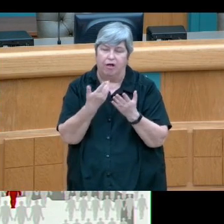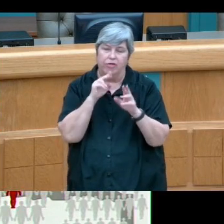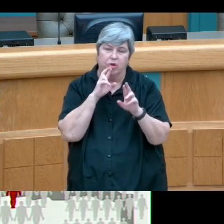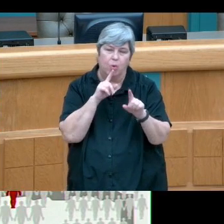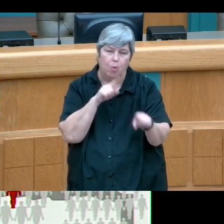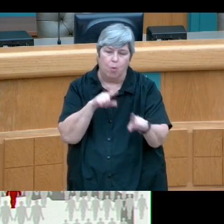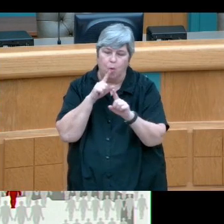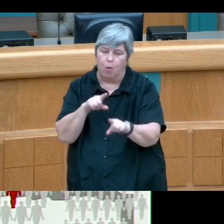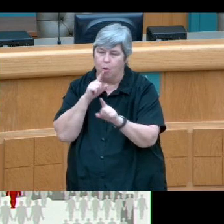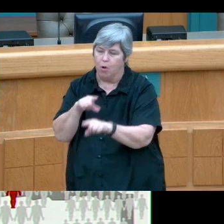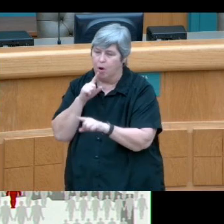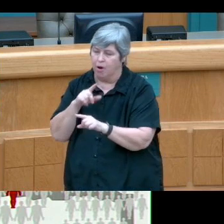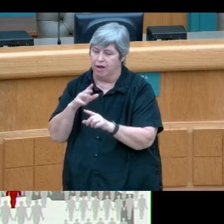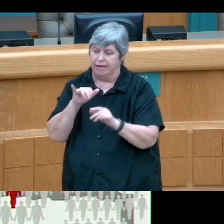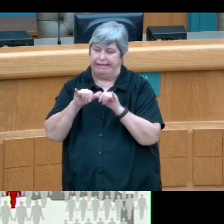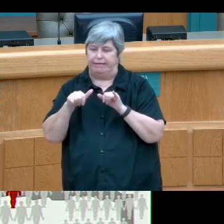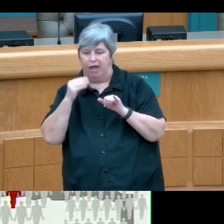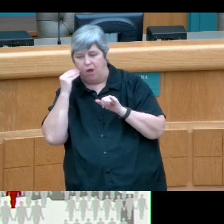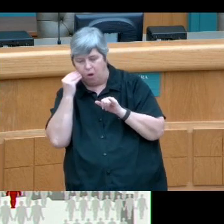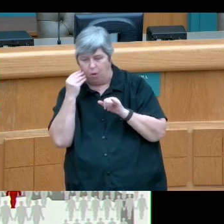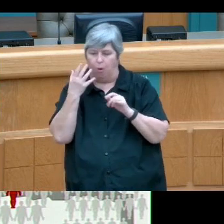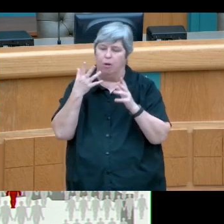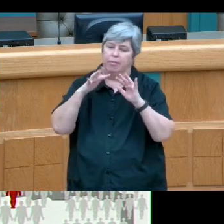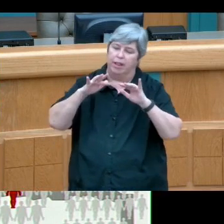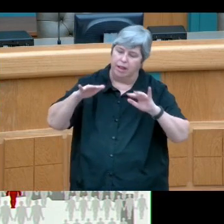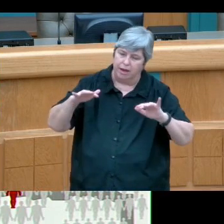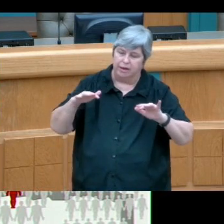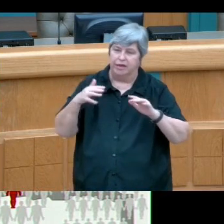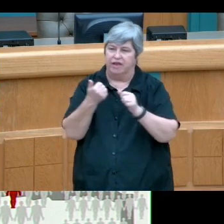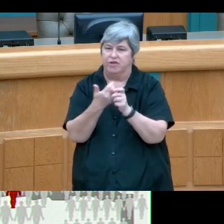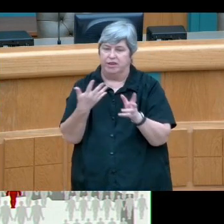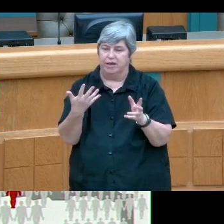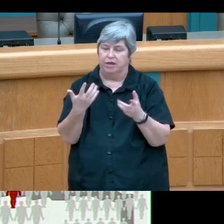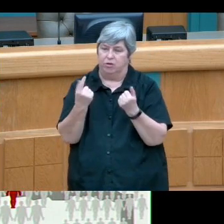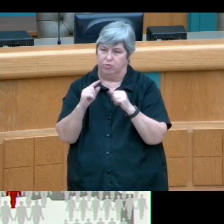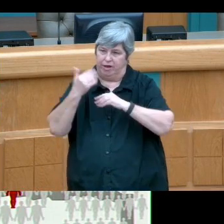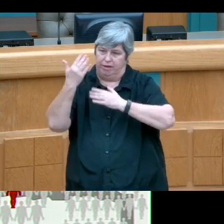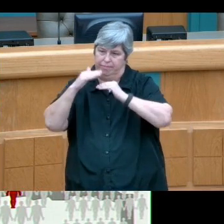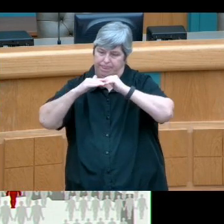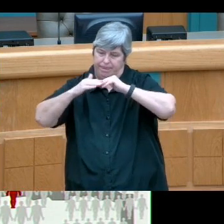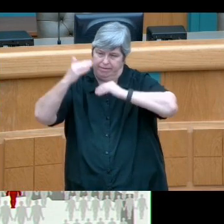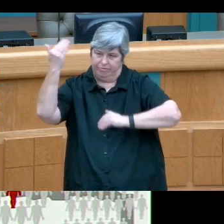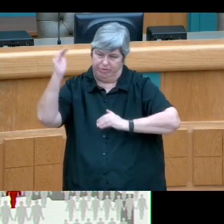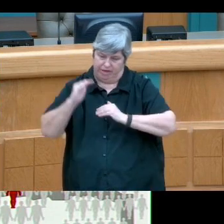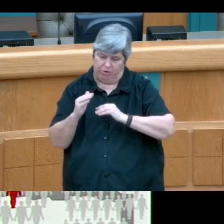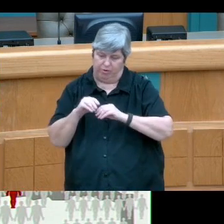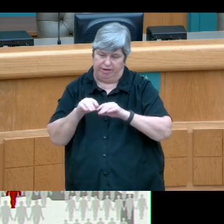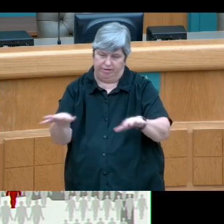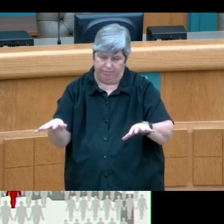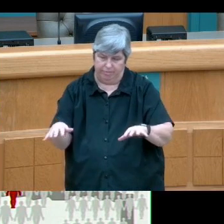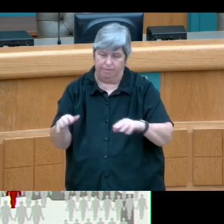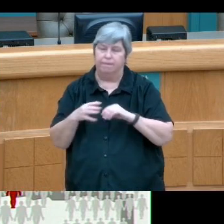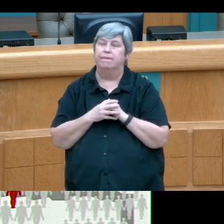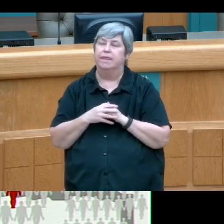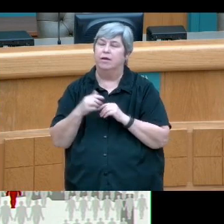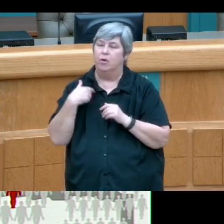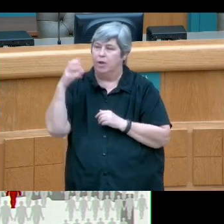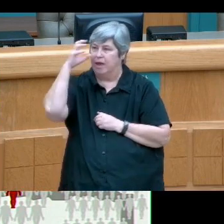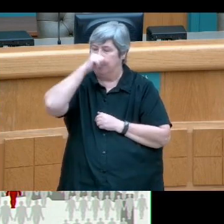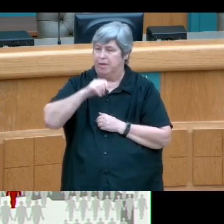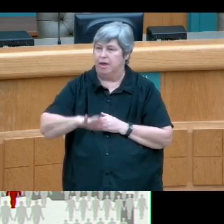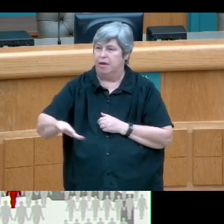place and with the behavior that we're all exerting to try to decrease the transmission rate of COVID-19 in Texas. We estimate